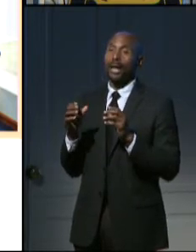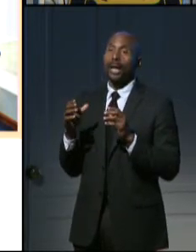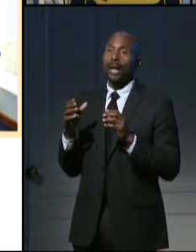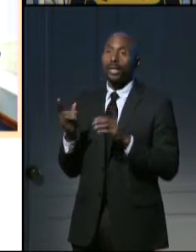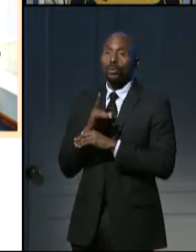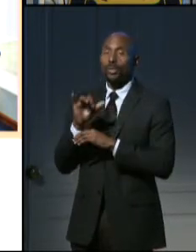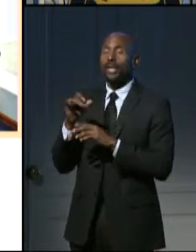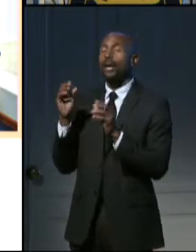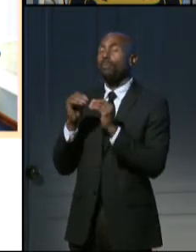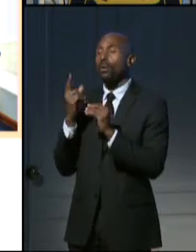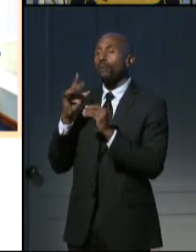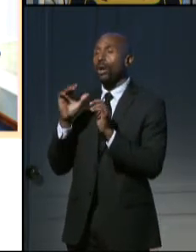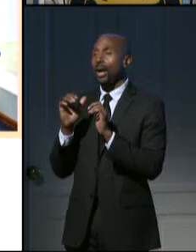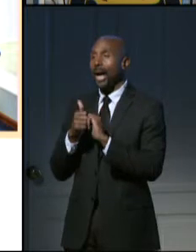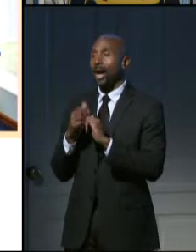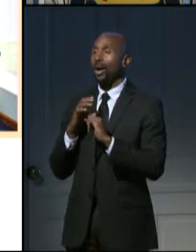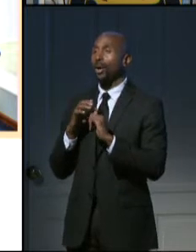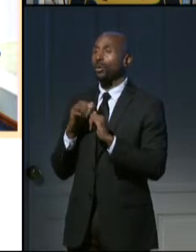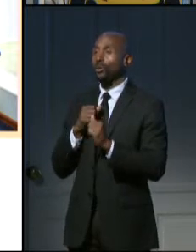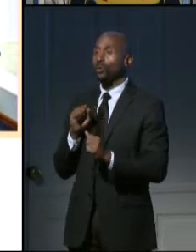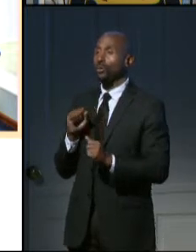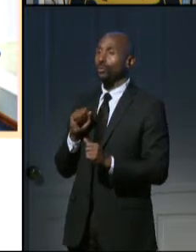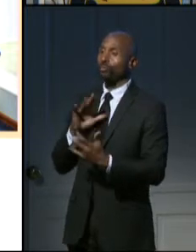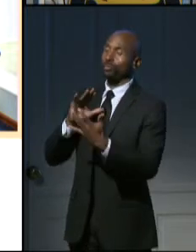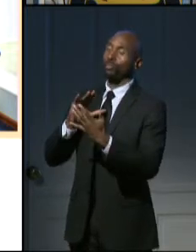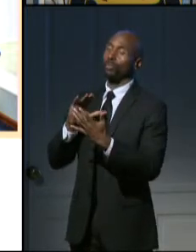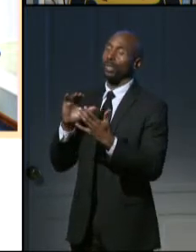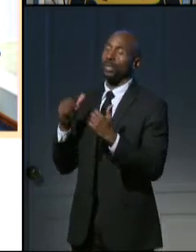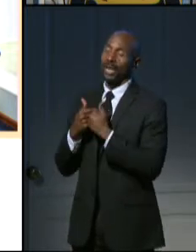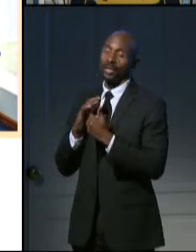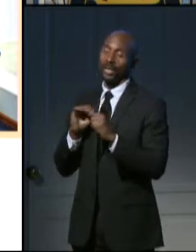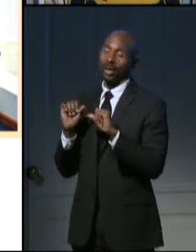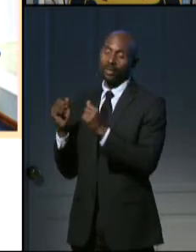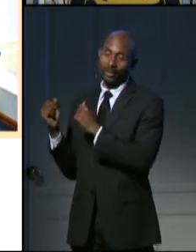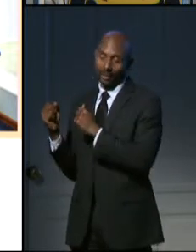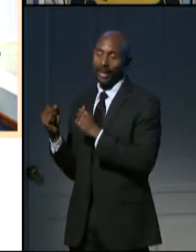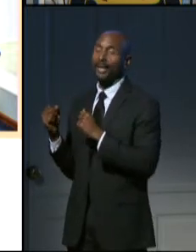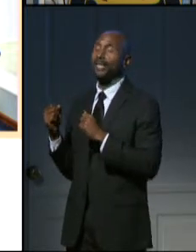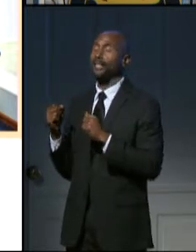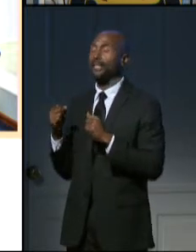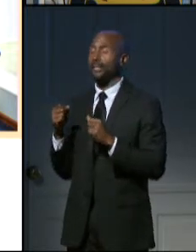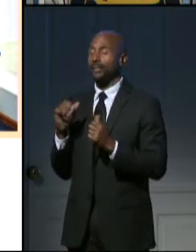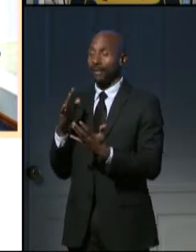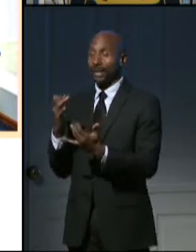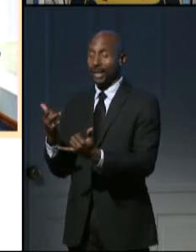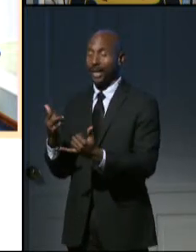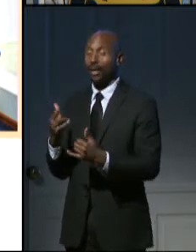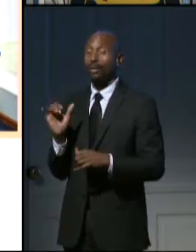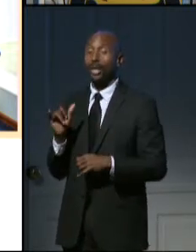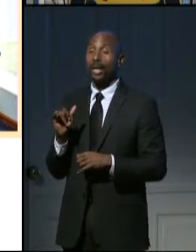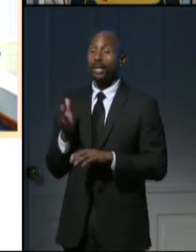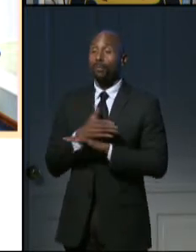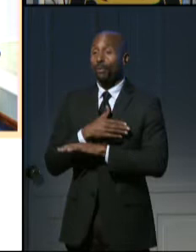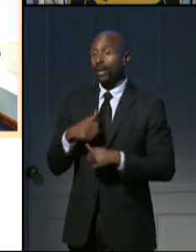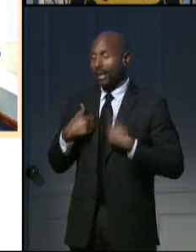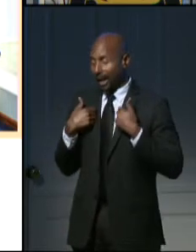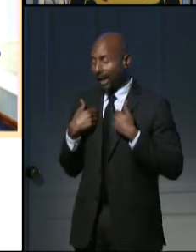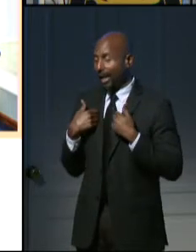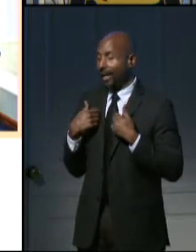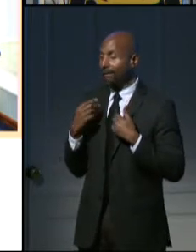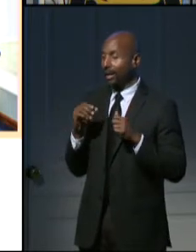isolation, health and wellness, and improving the quality of life for people of all ages and abilities as they relate to